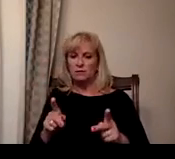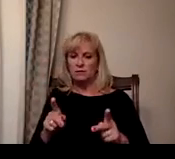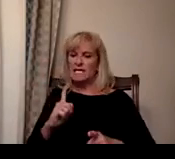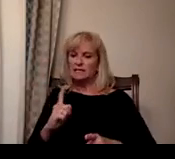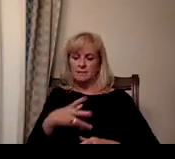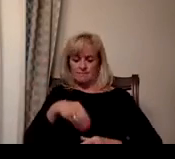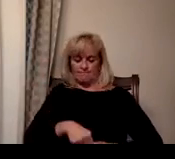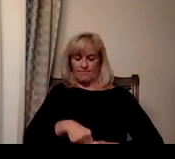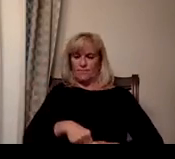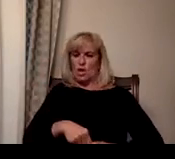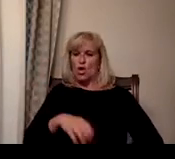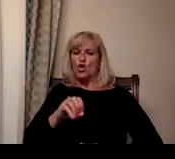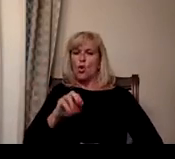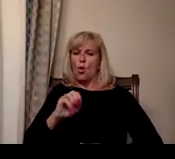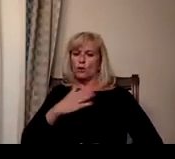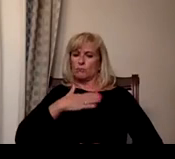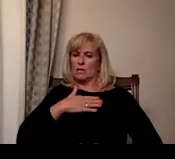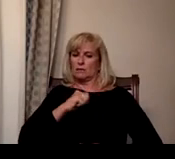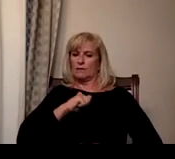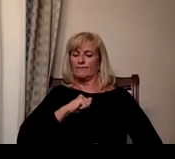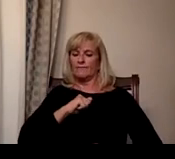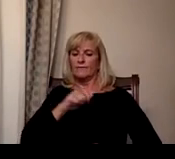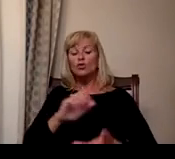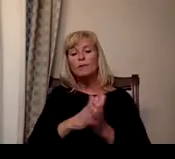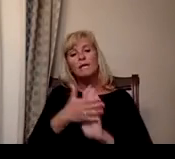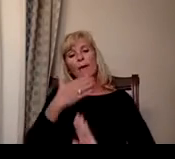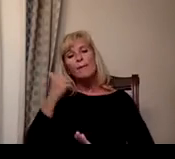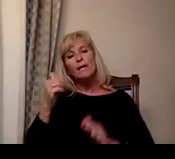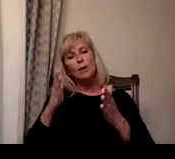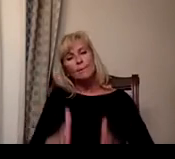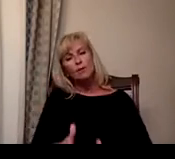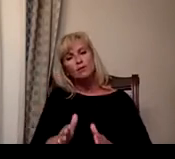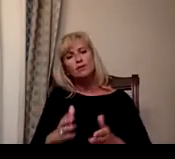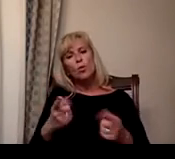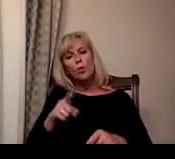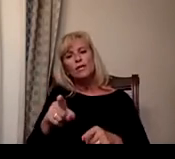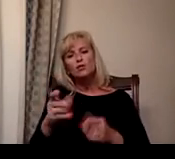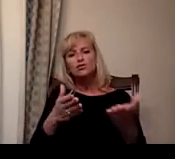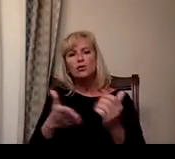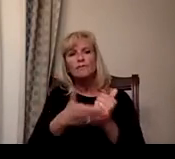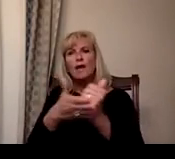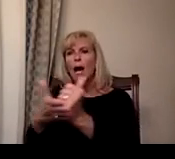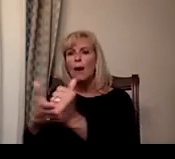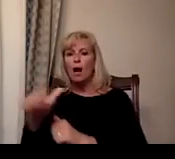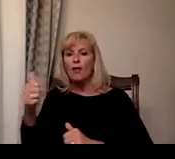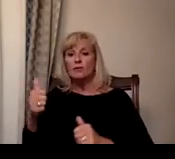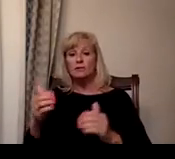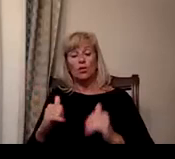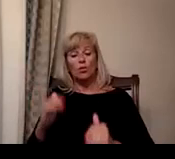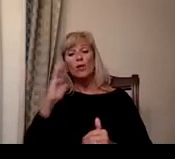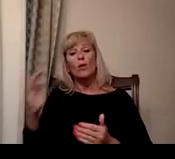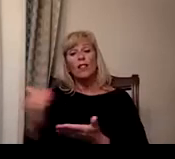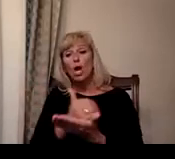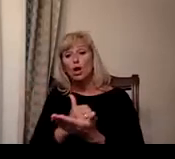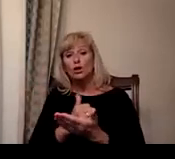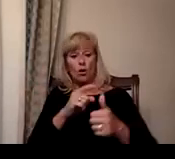I am. And a lot of times, you become a better person as you serve others. And obviously, we're going to earn. While we do